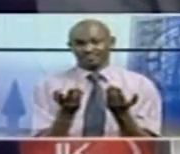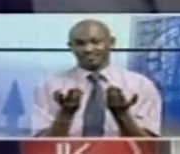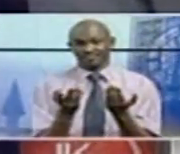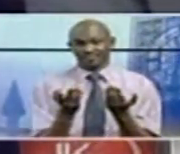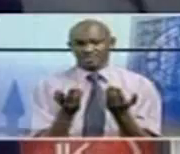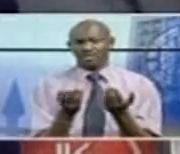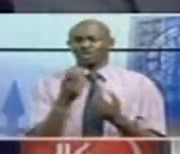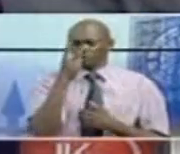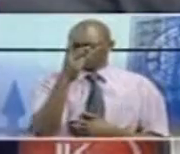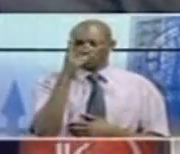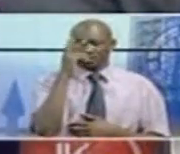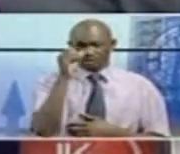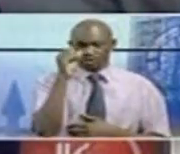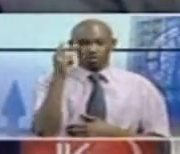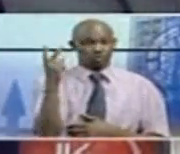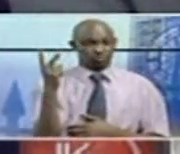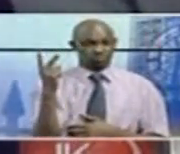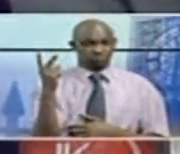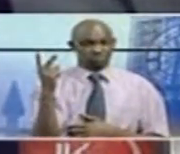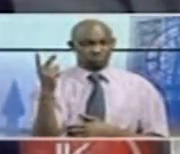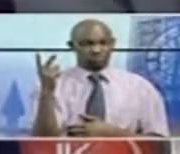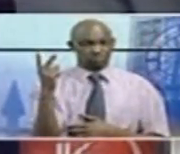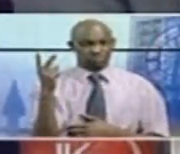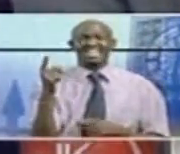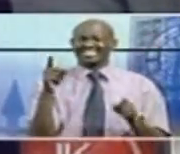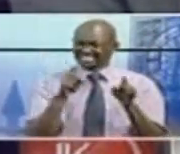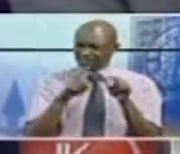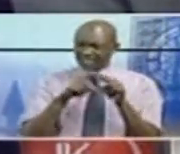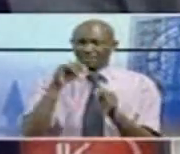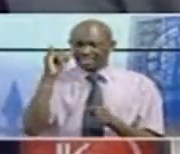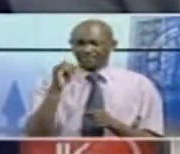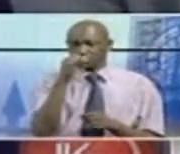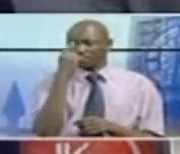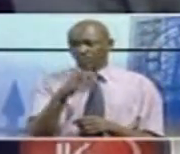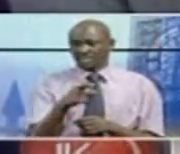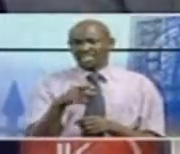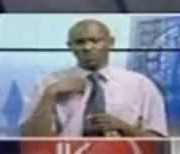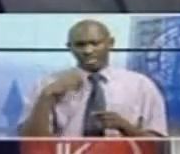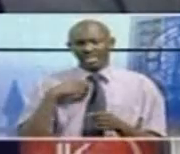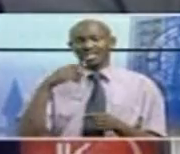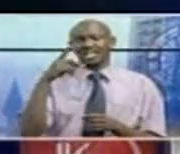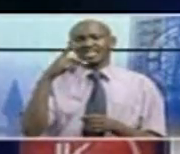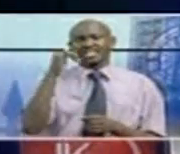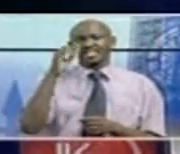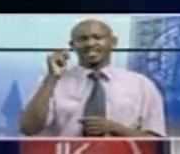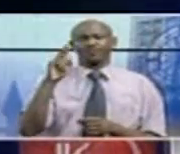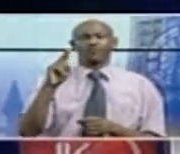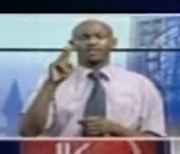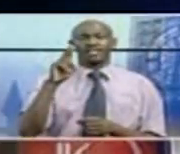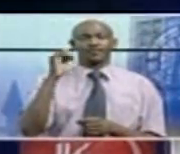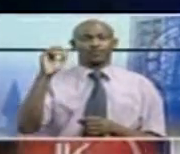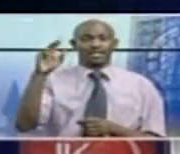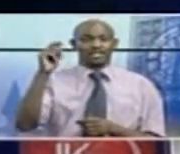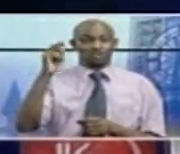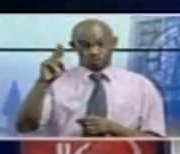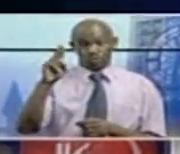In 2002, the same individual said we should not remove Kivuitu. Which individuals are